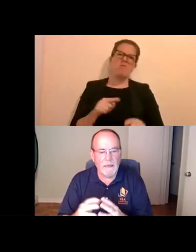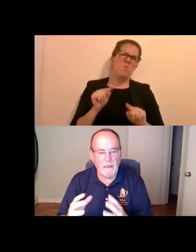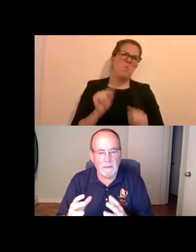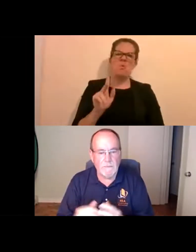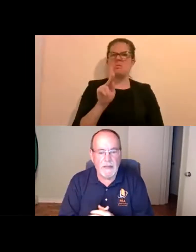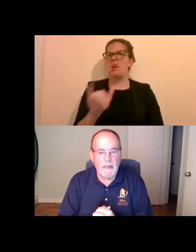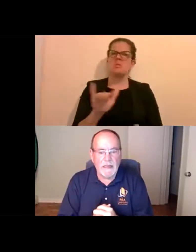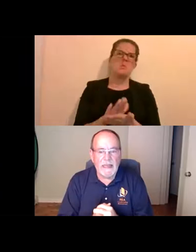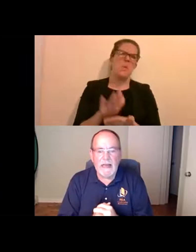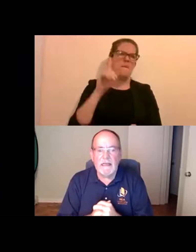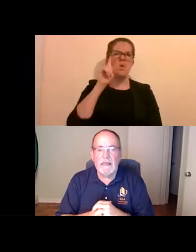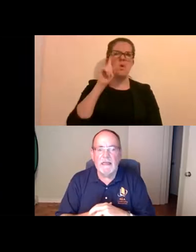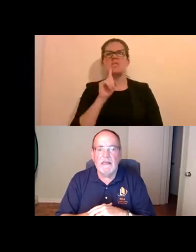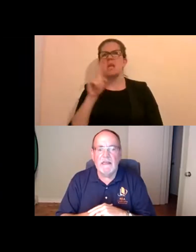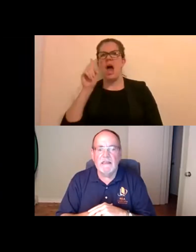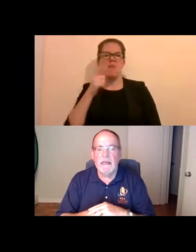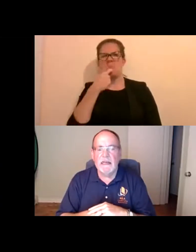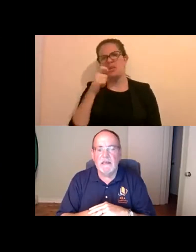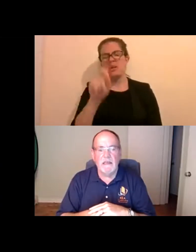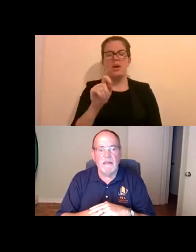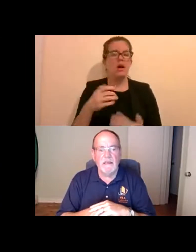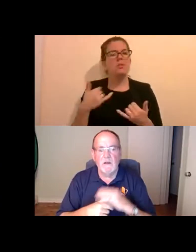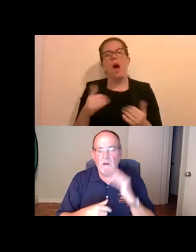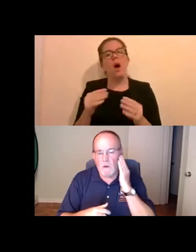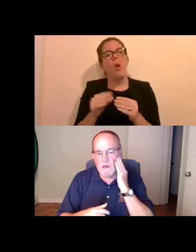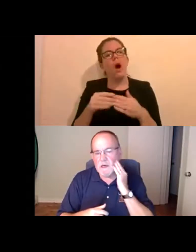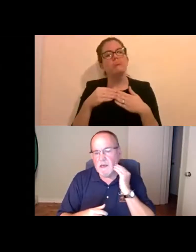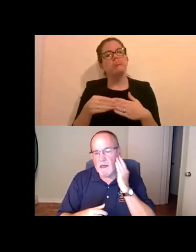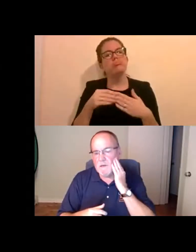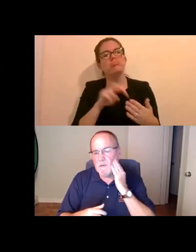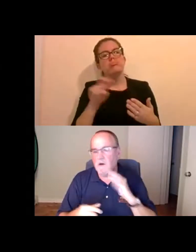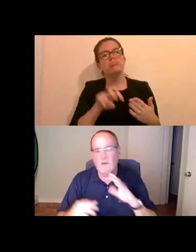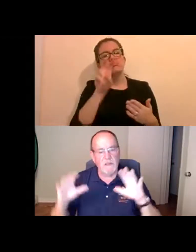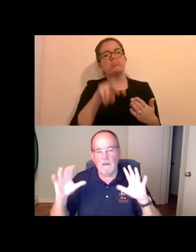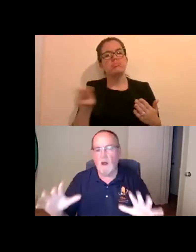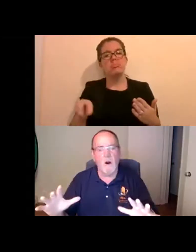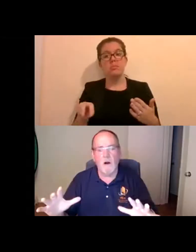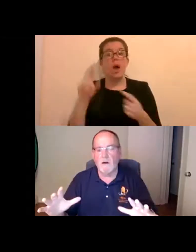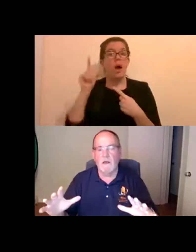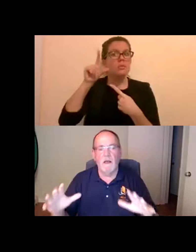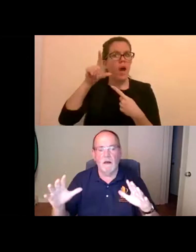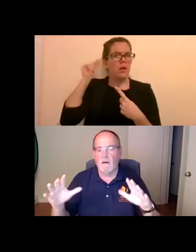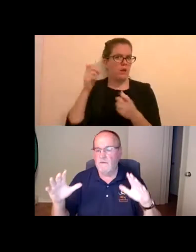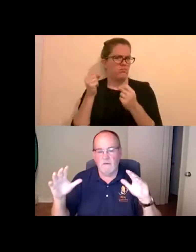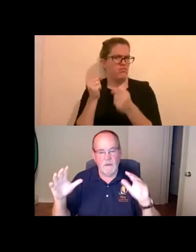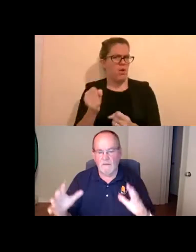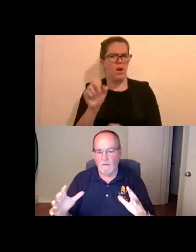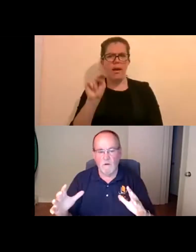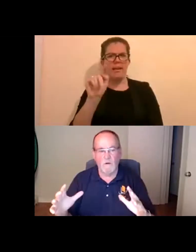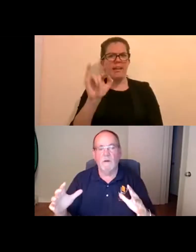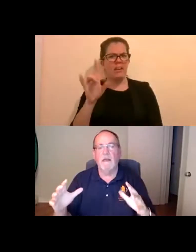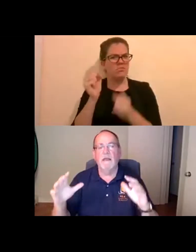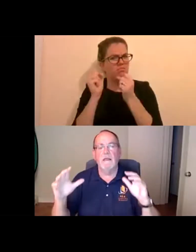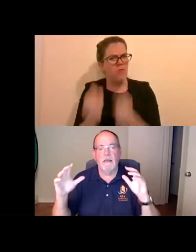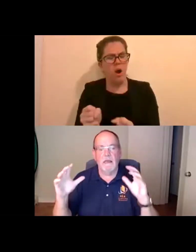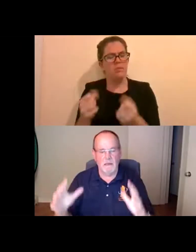Blind. Gallaudet and NTID in New York are still the heart of Deaf